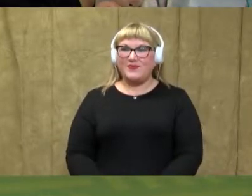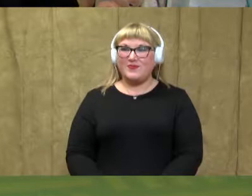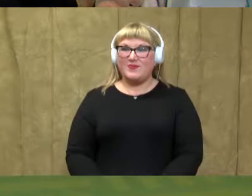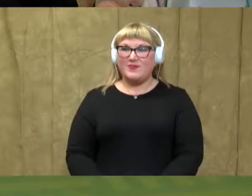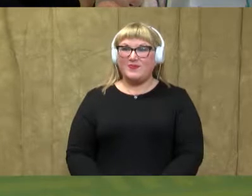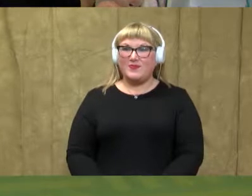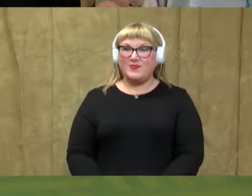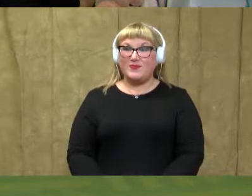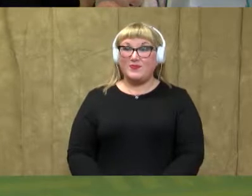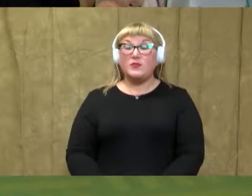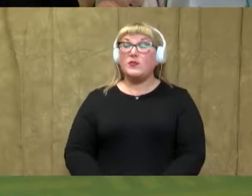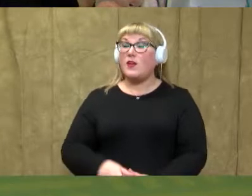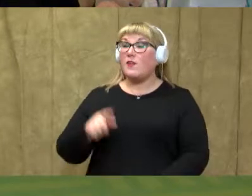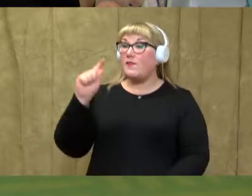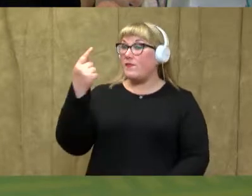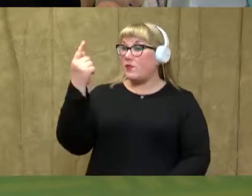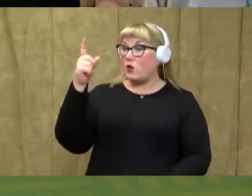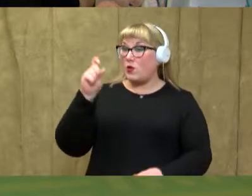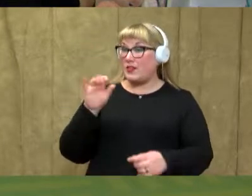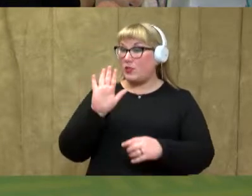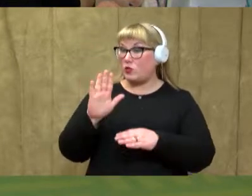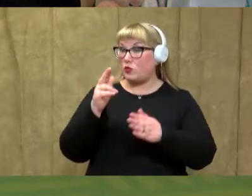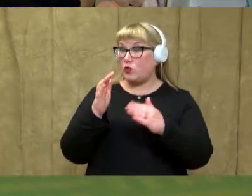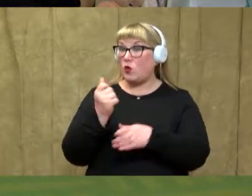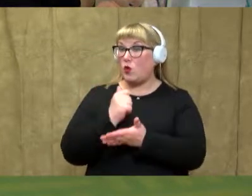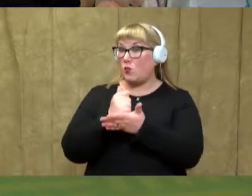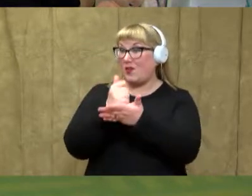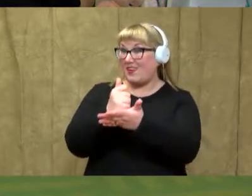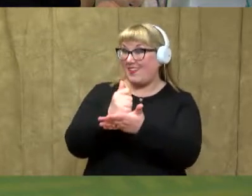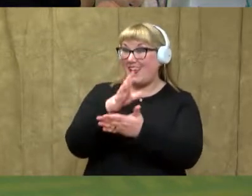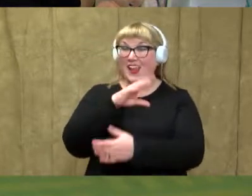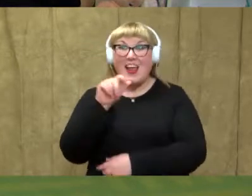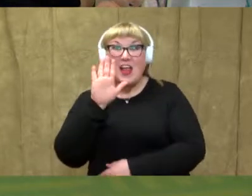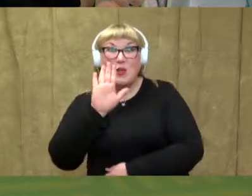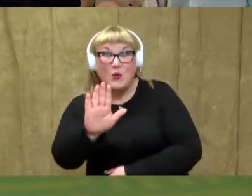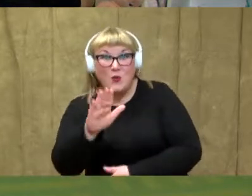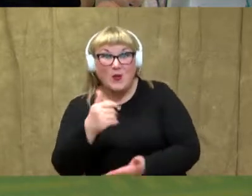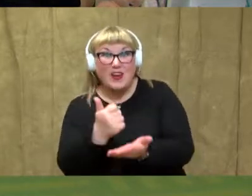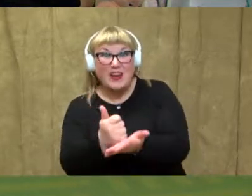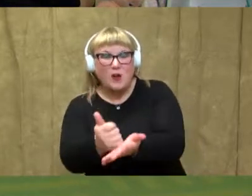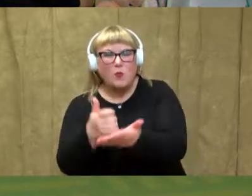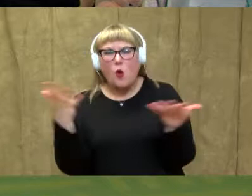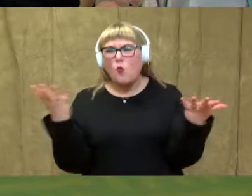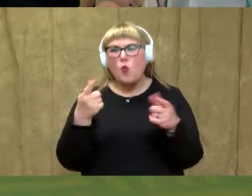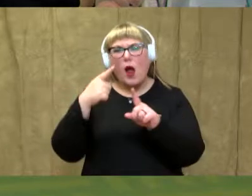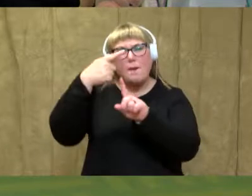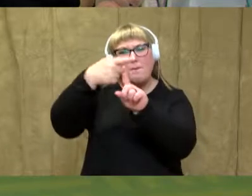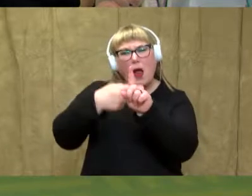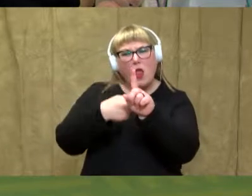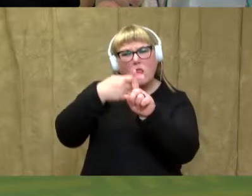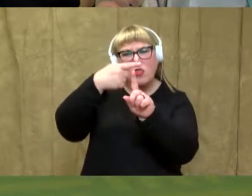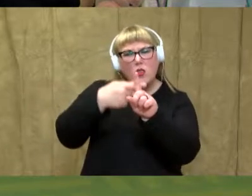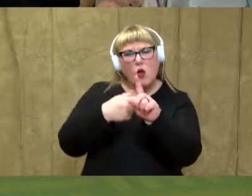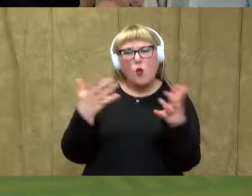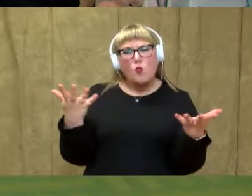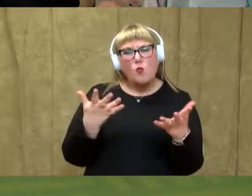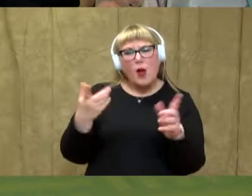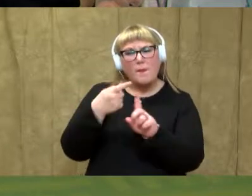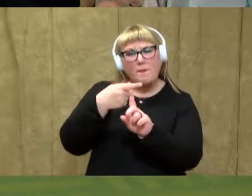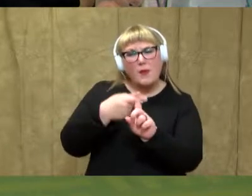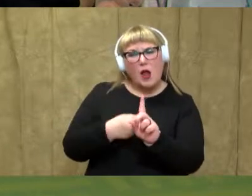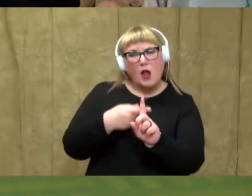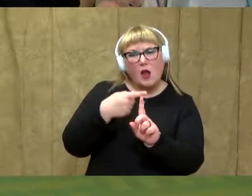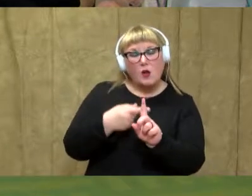Okay, first, Ms. Morris, I need your help and our friends at home to help me find out what month it is. Okay, Ms. Harris, when we